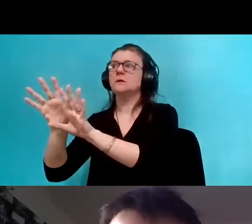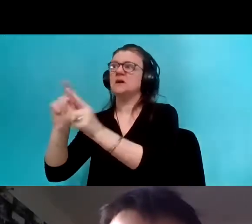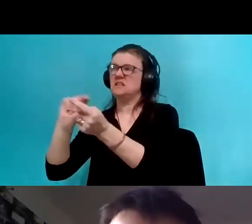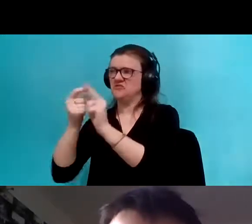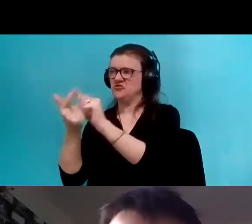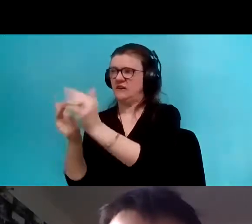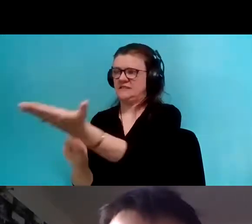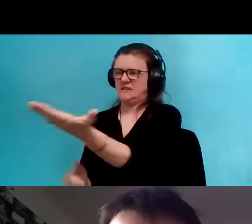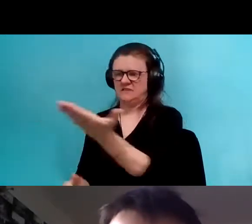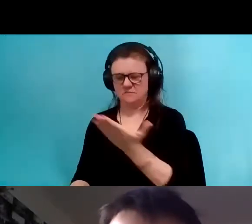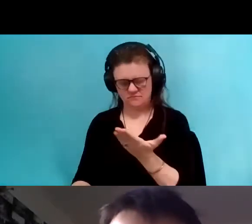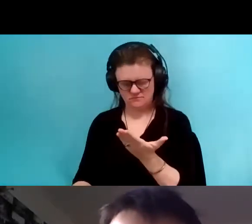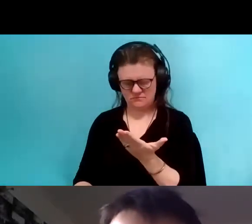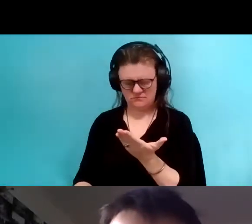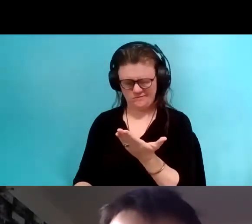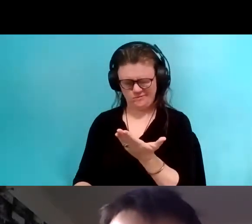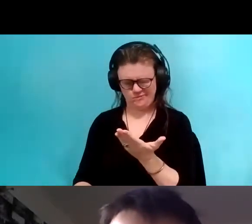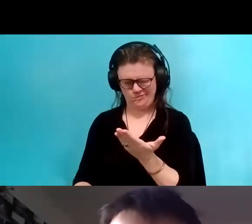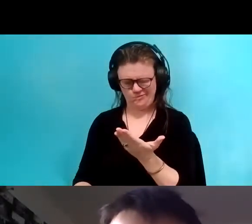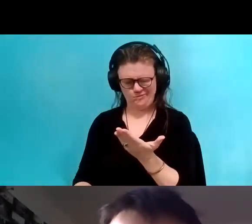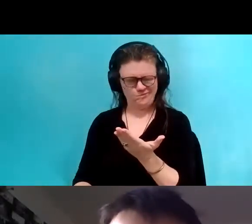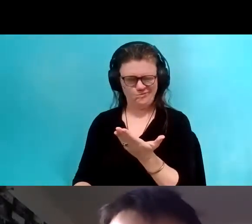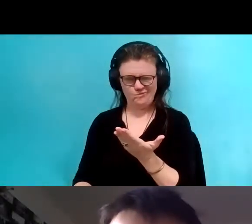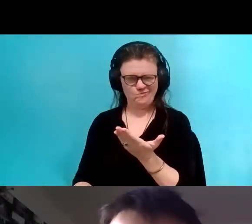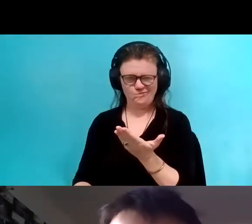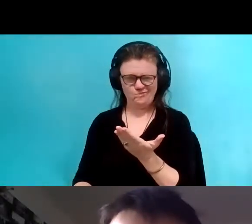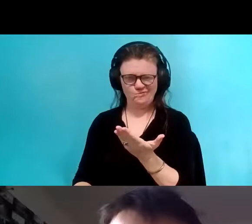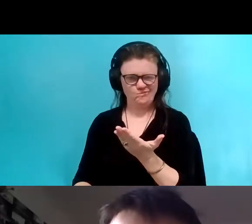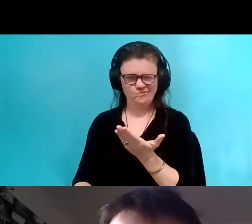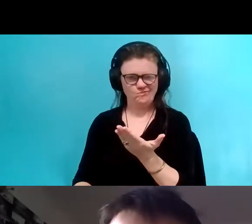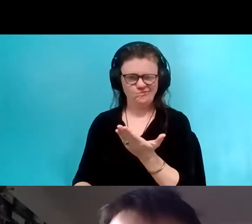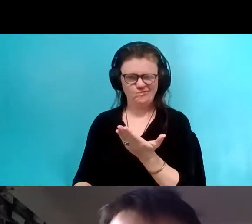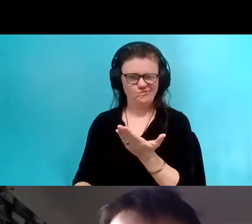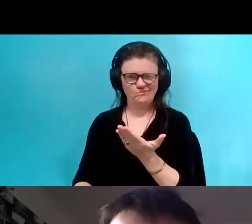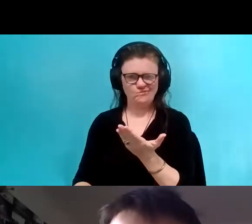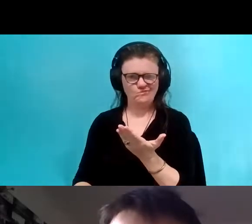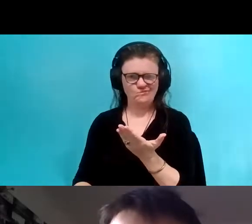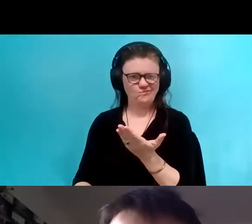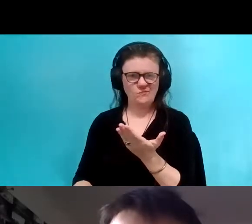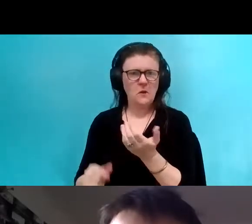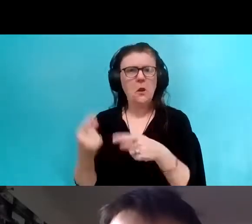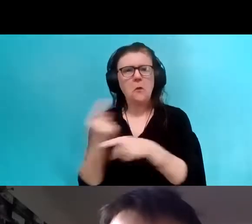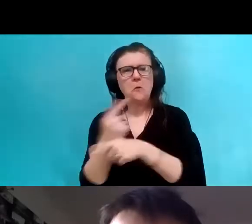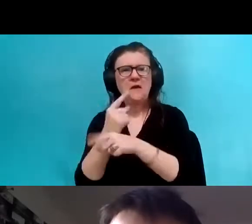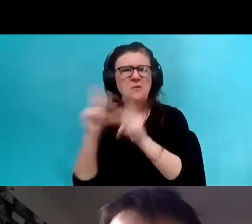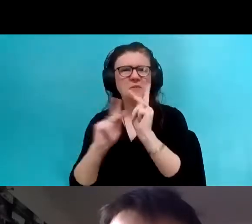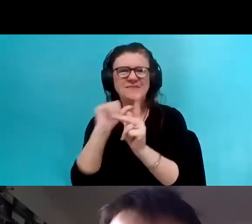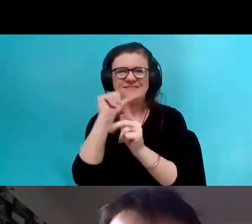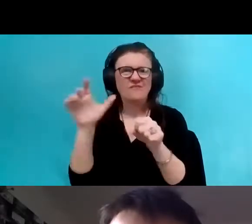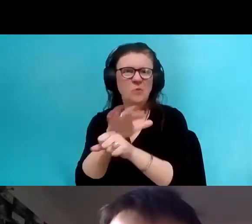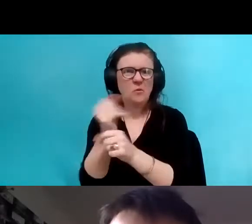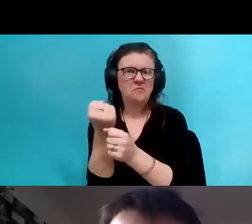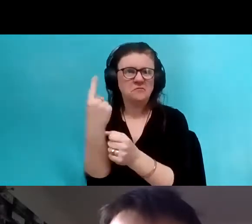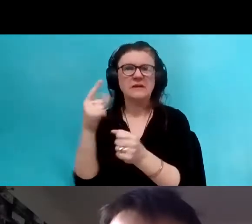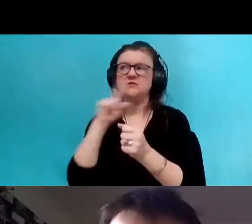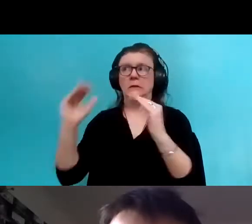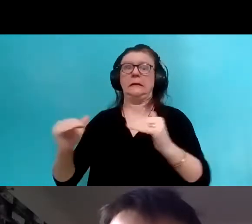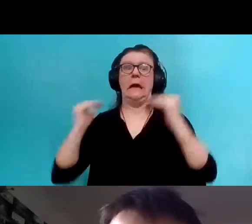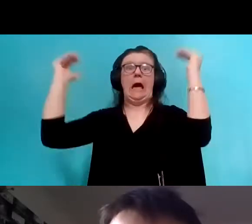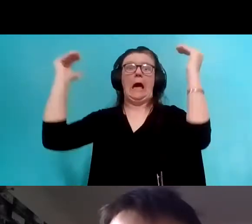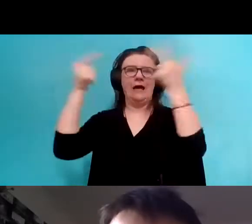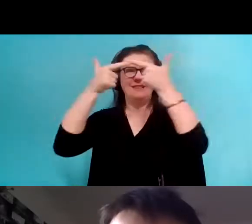it was something which was not very well understood by a layman. So it was having